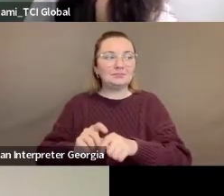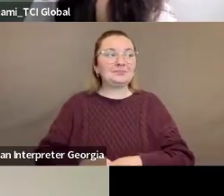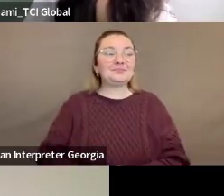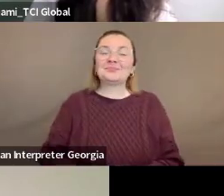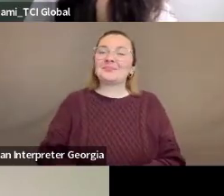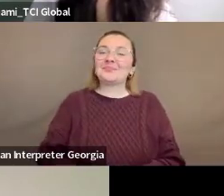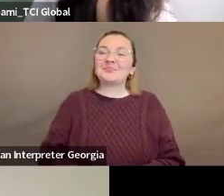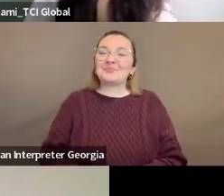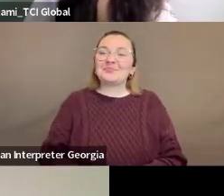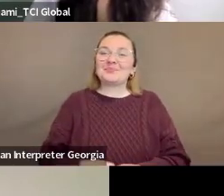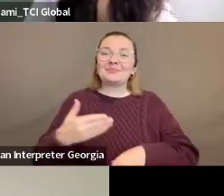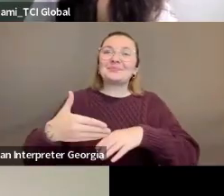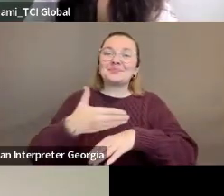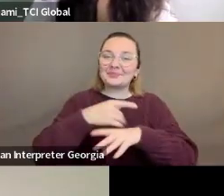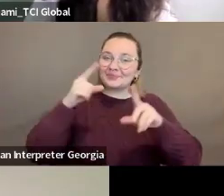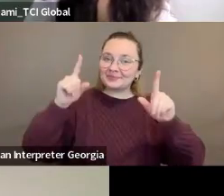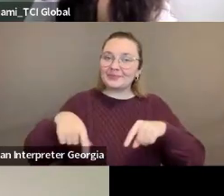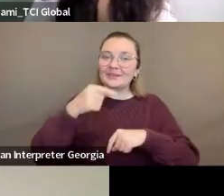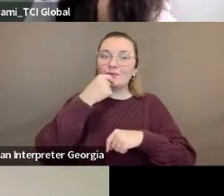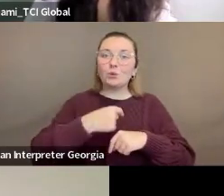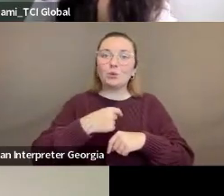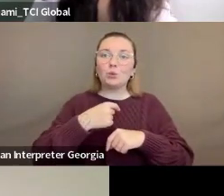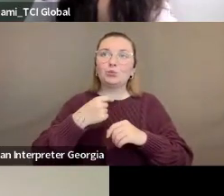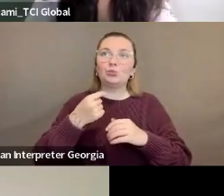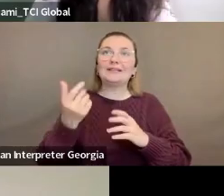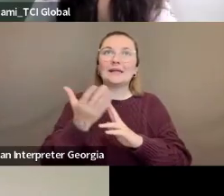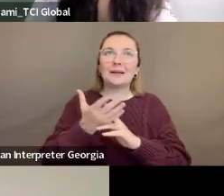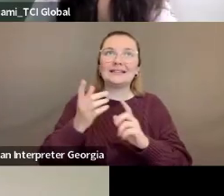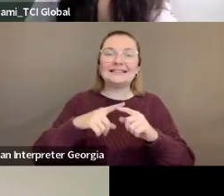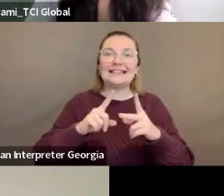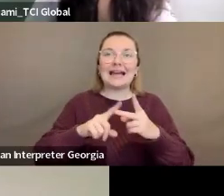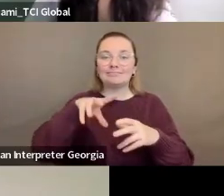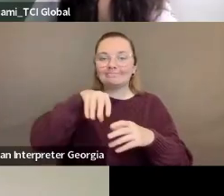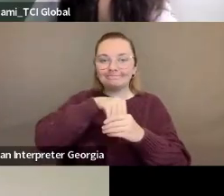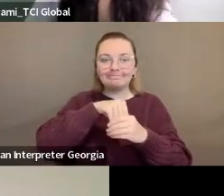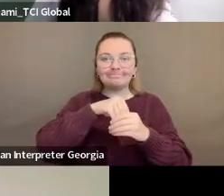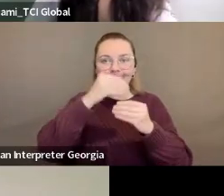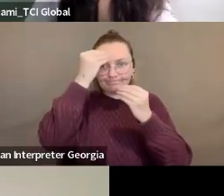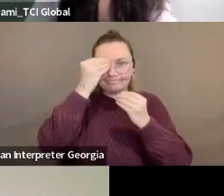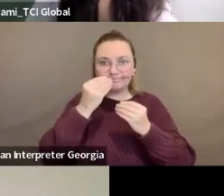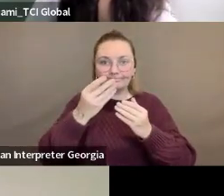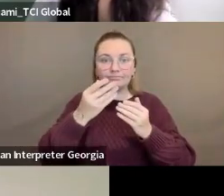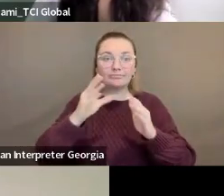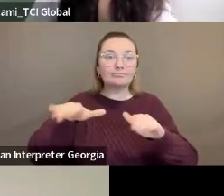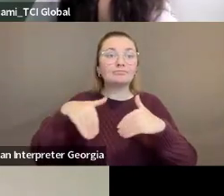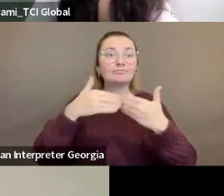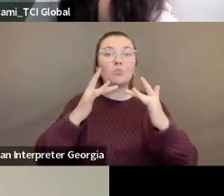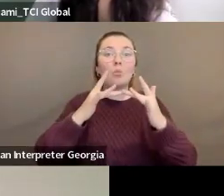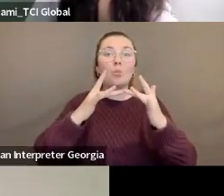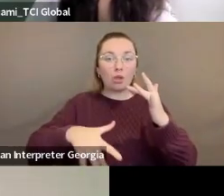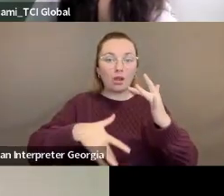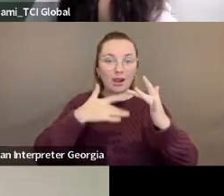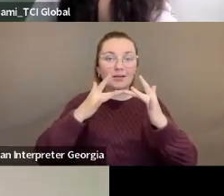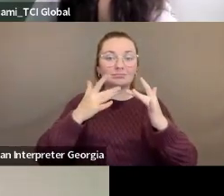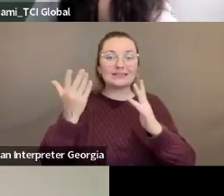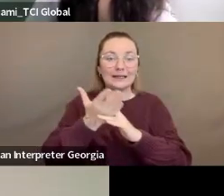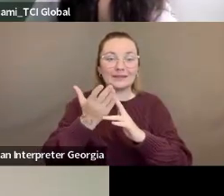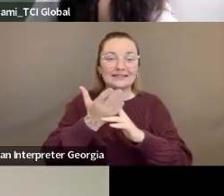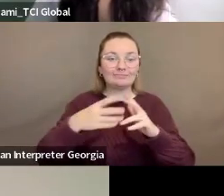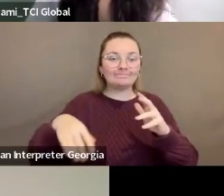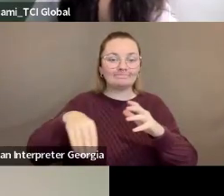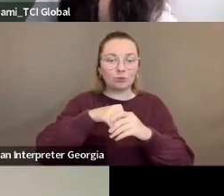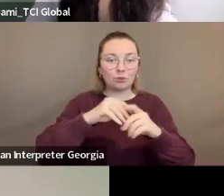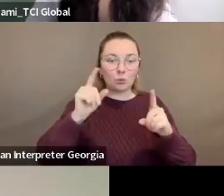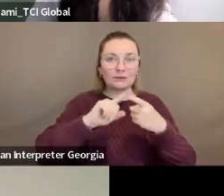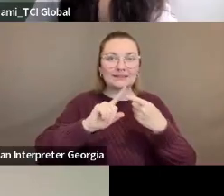we begin, a few accessibility and participation notes. This session is being delivered online with accessibility features